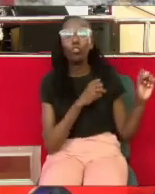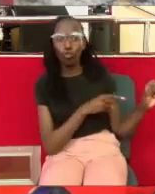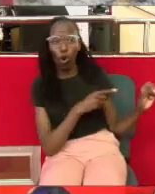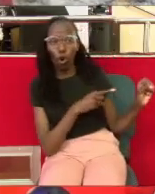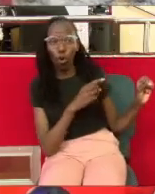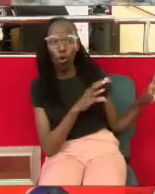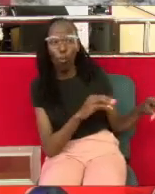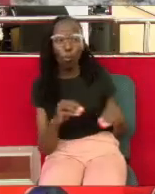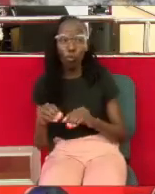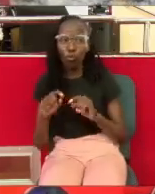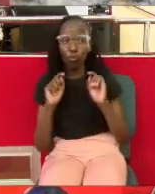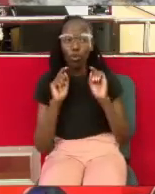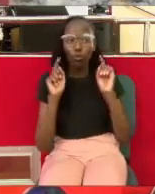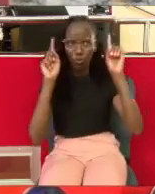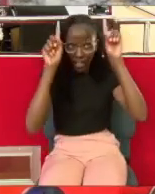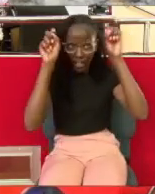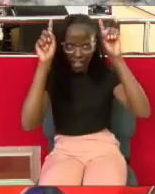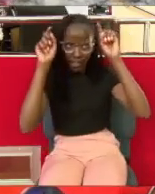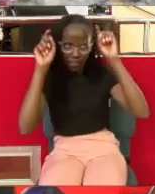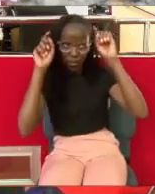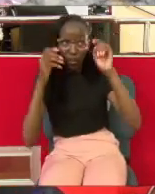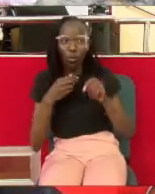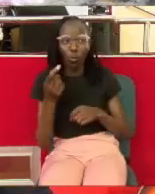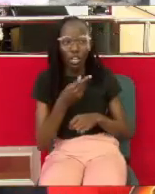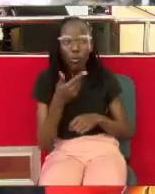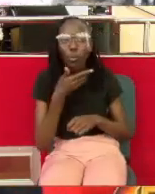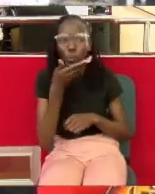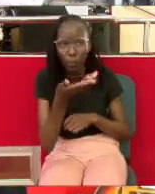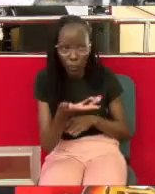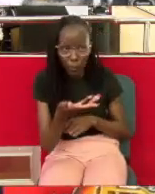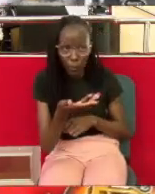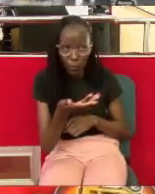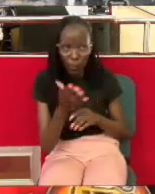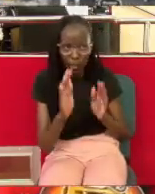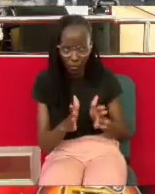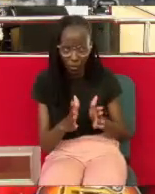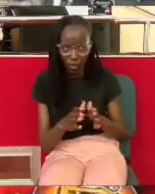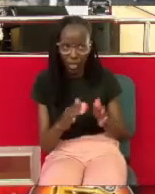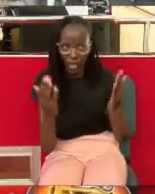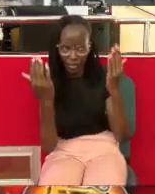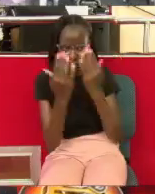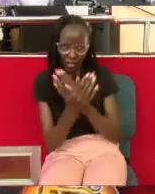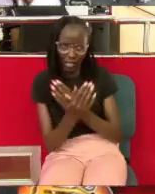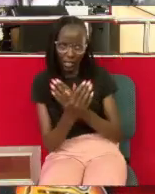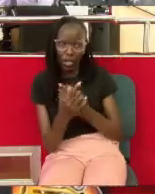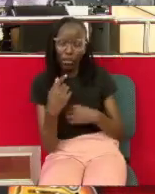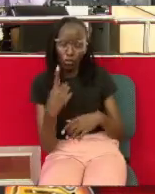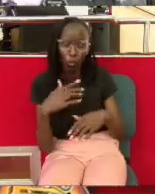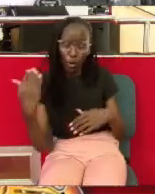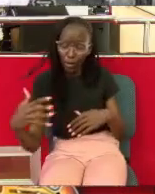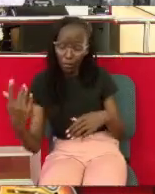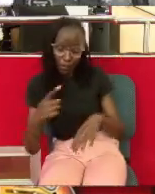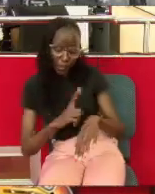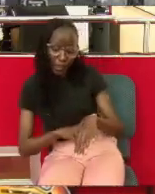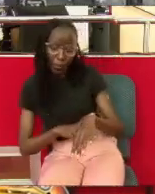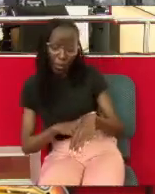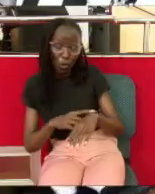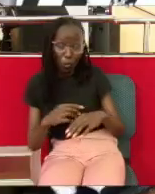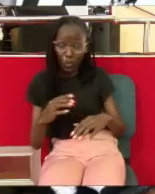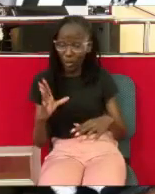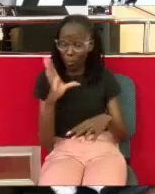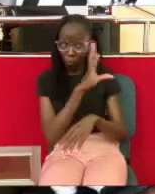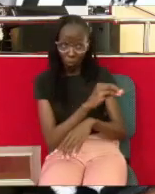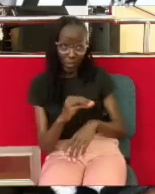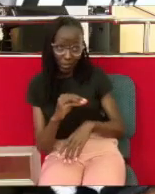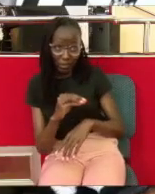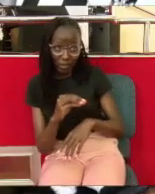can inquire of them. Every time we miss the mark, every time we fail to